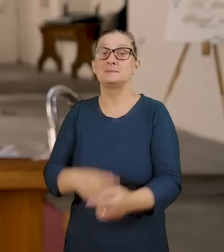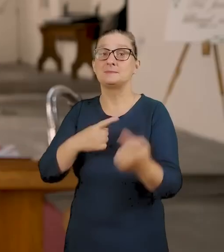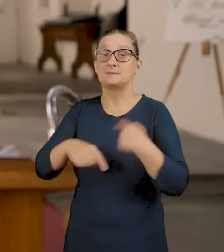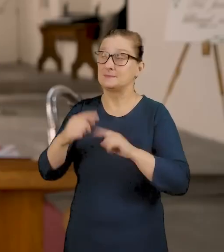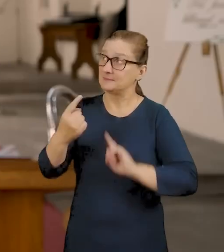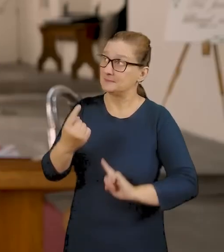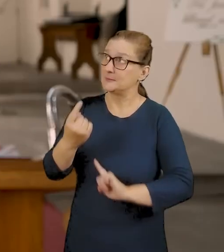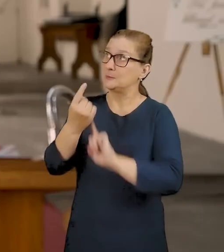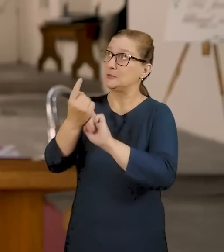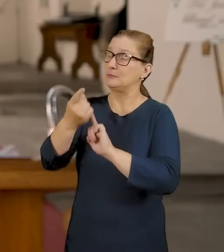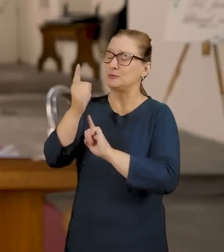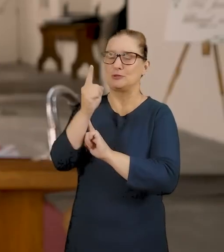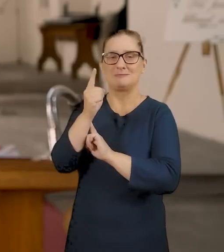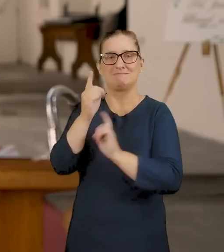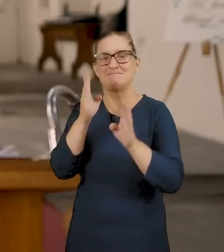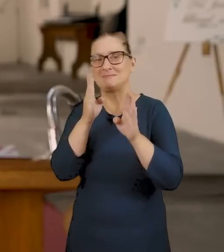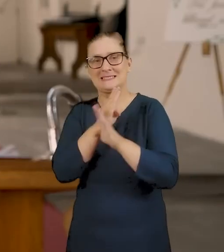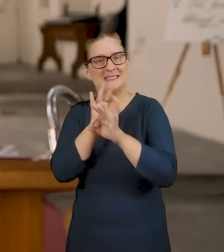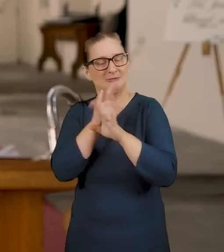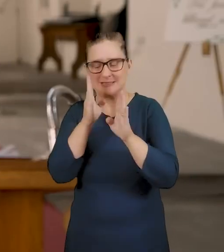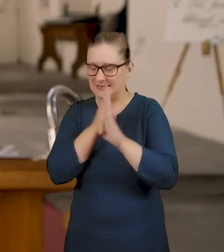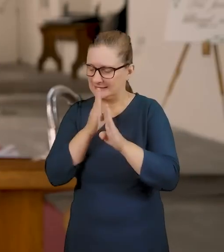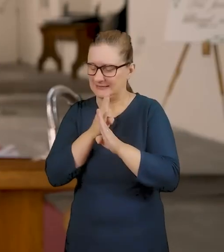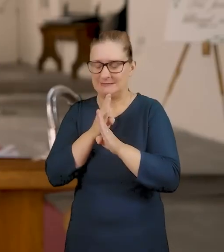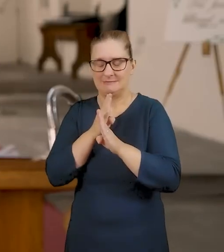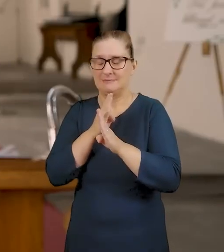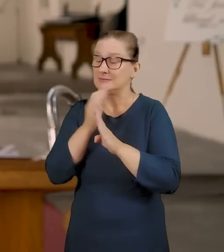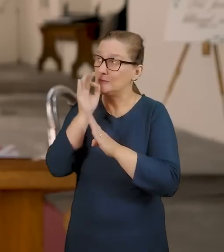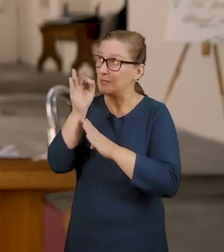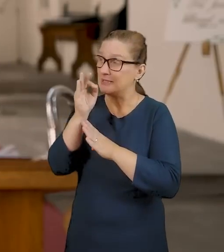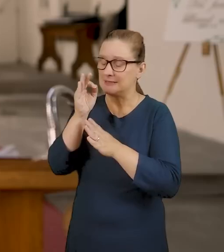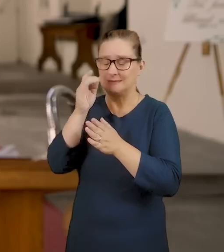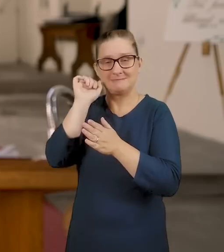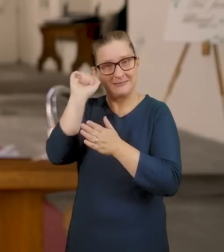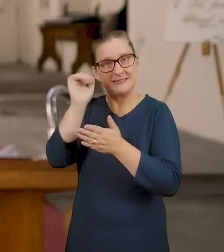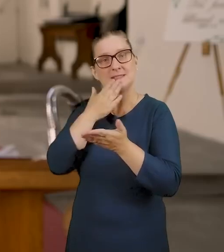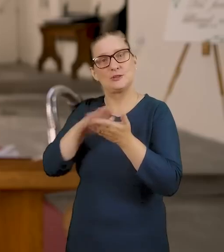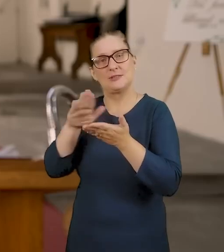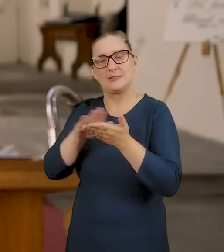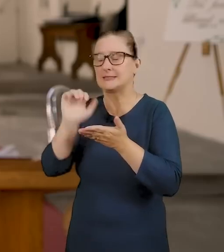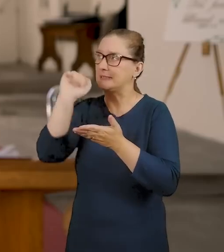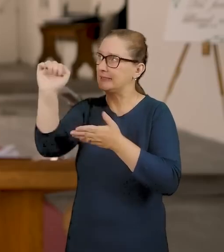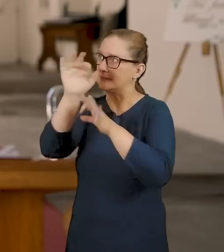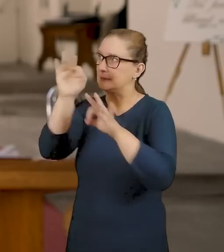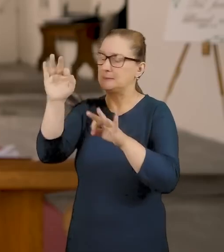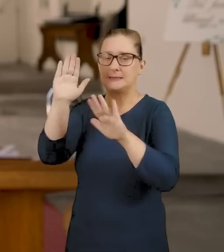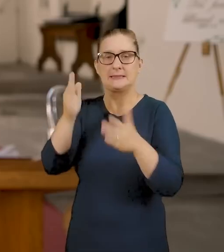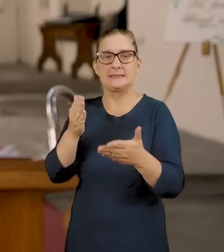We come to God as one from whom no secrets are hidden, to ask for his forgiveness and peace.